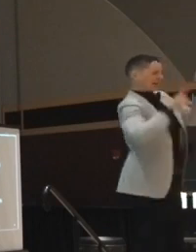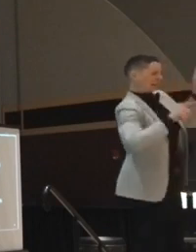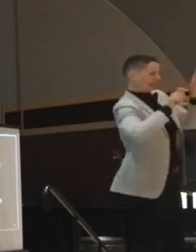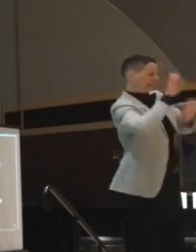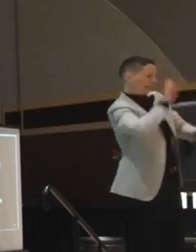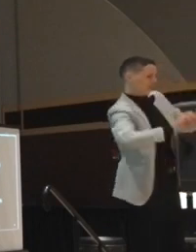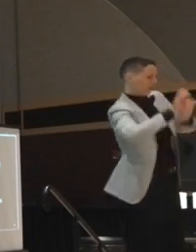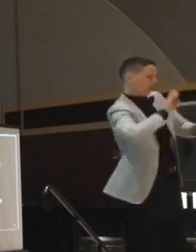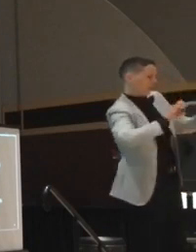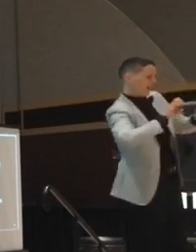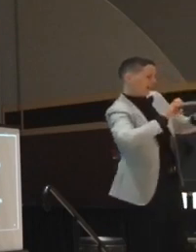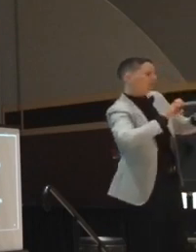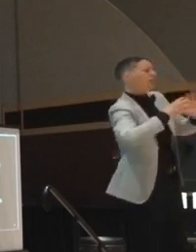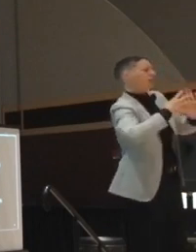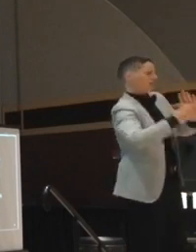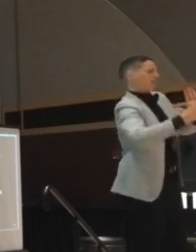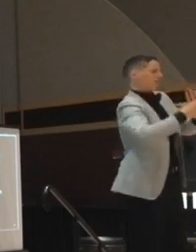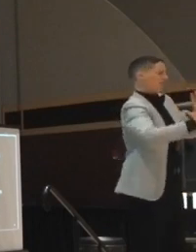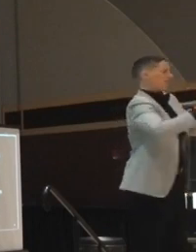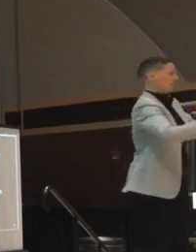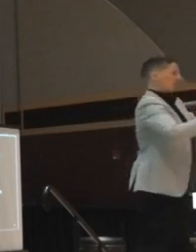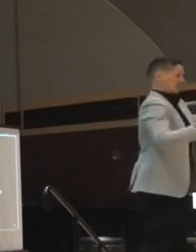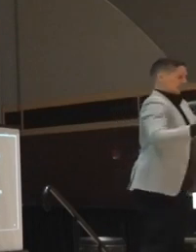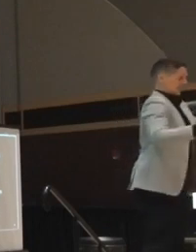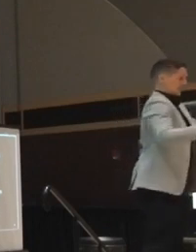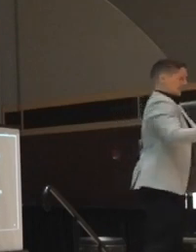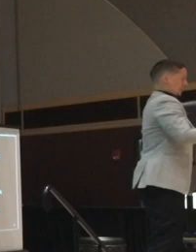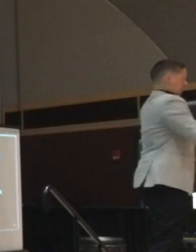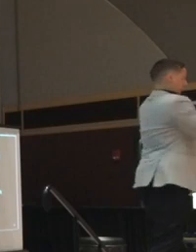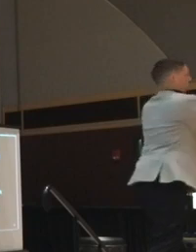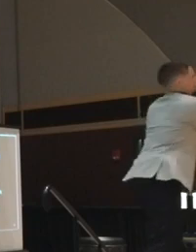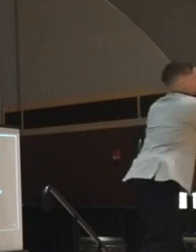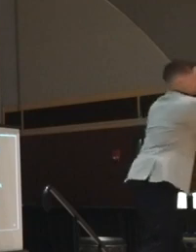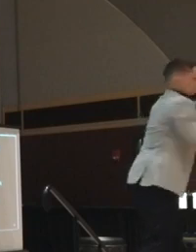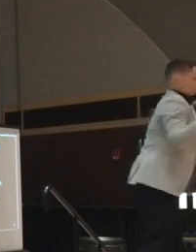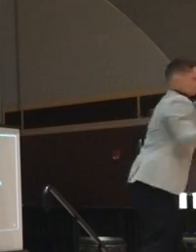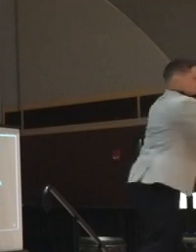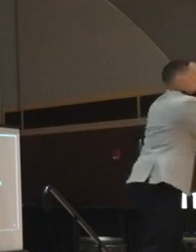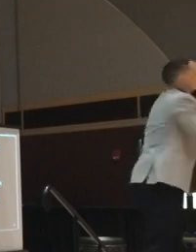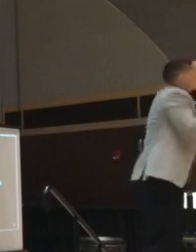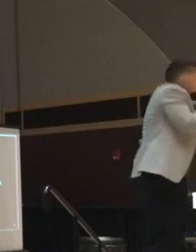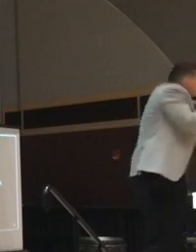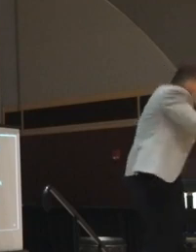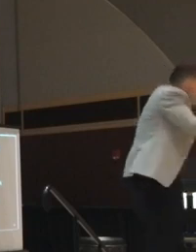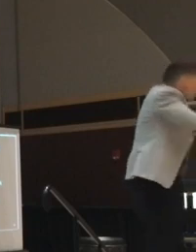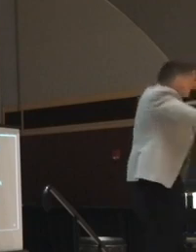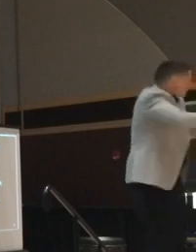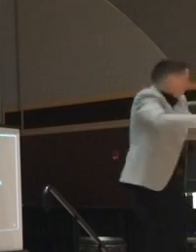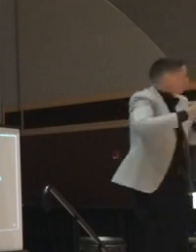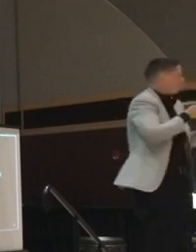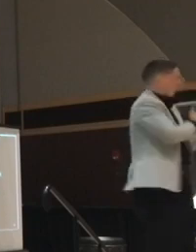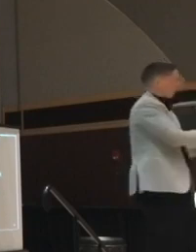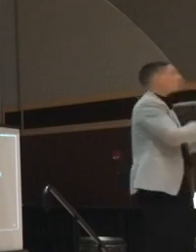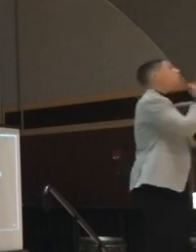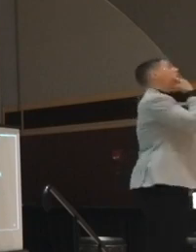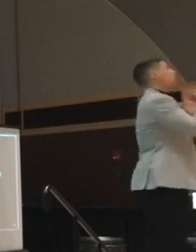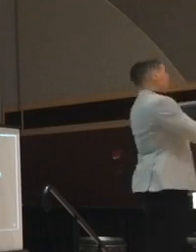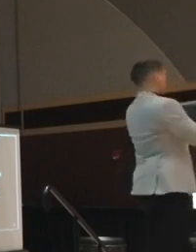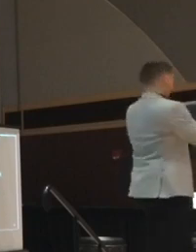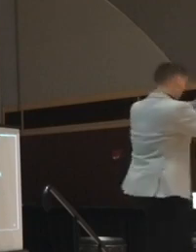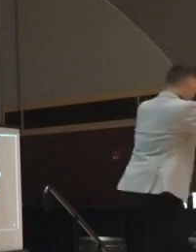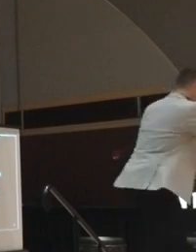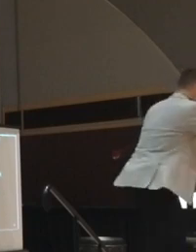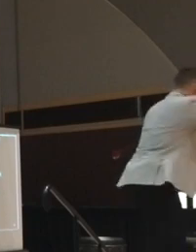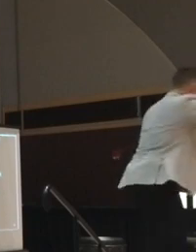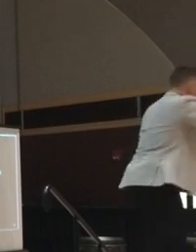in differences in the methods, very small differences in methods. Like one set of researchers might shake their